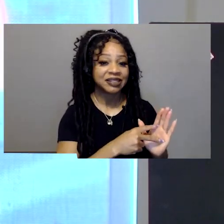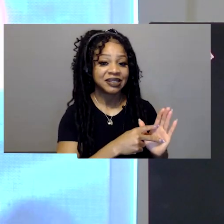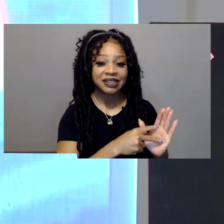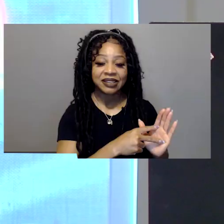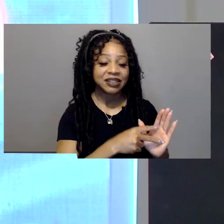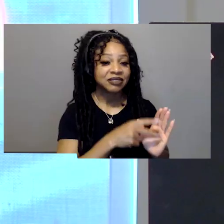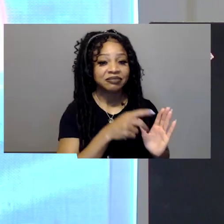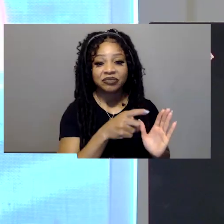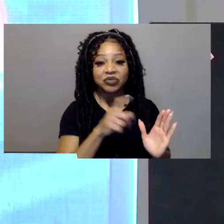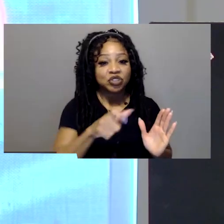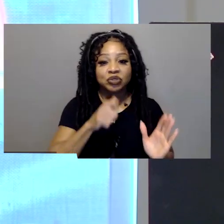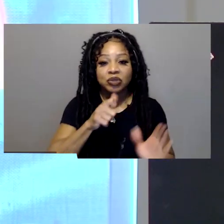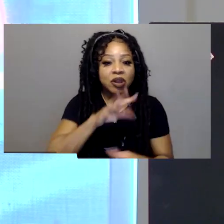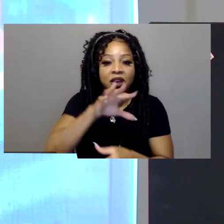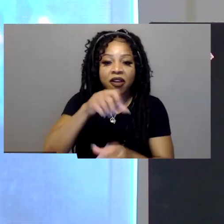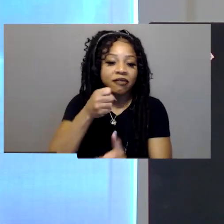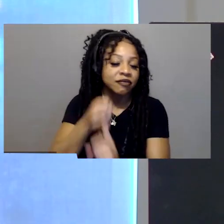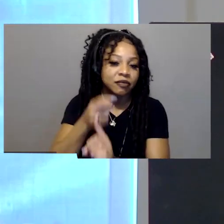immigration applications.